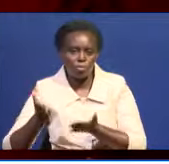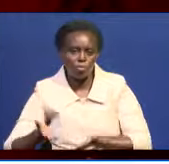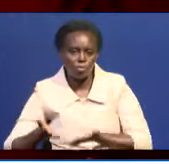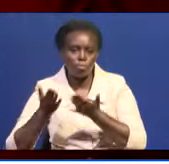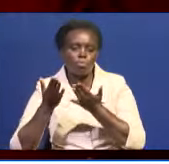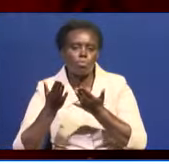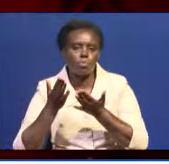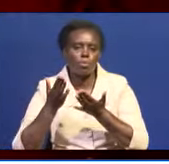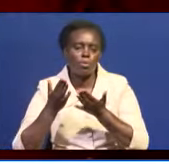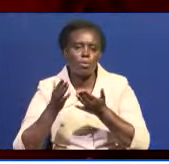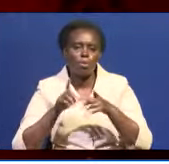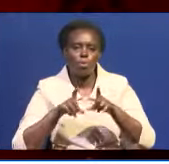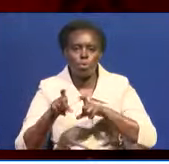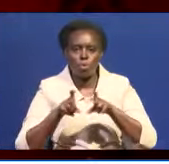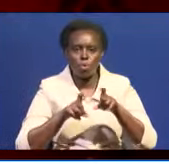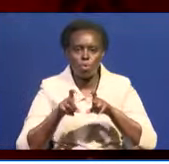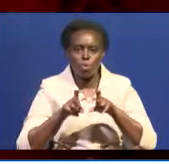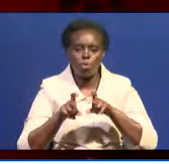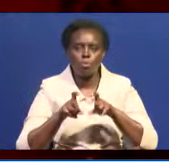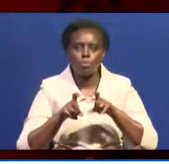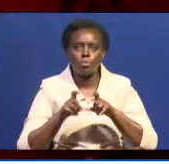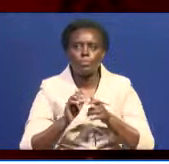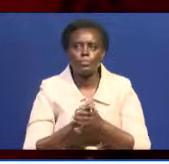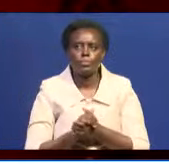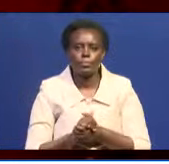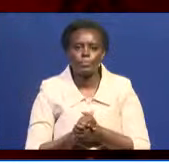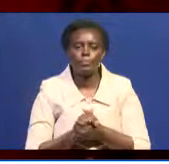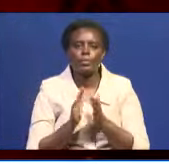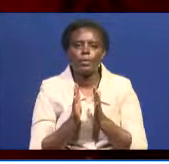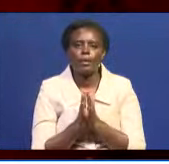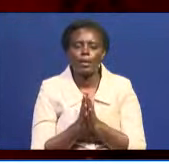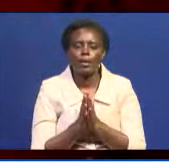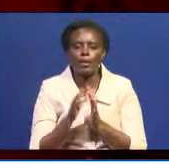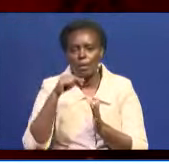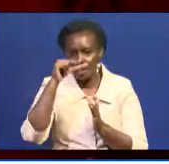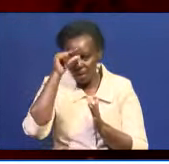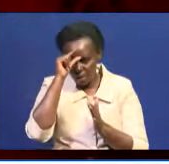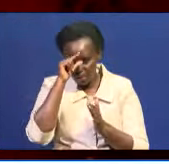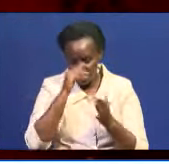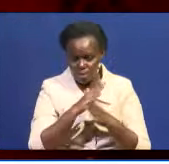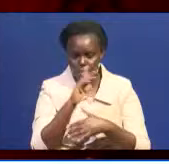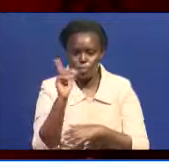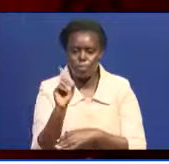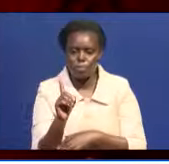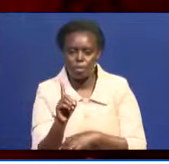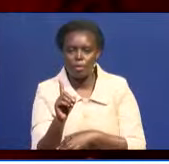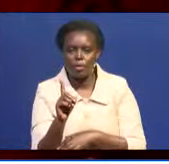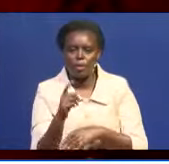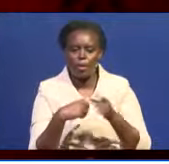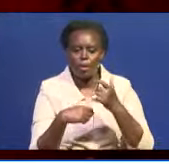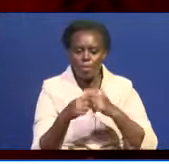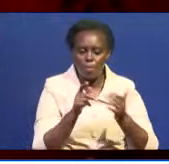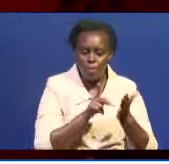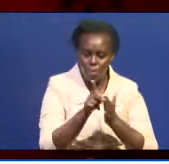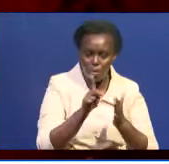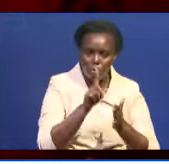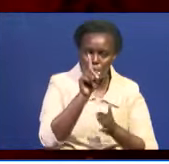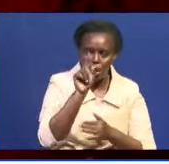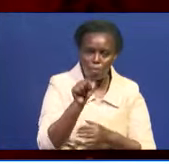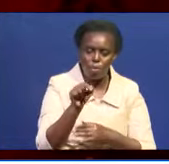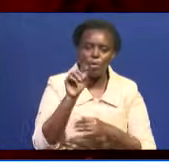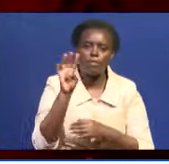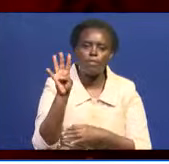contact control measures and enhance surveillance. And the government, through the ministry, procured